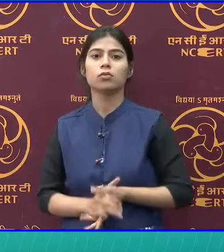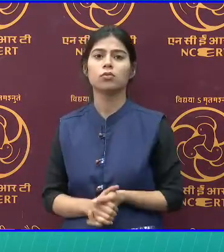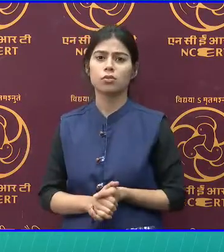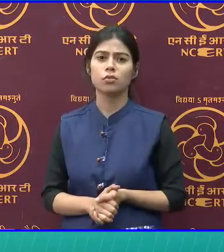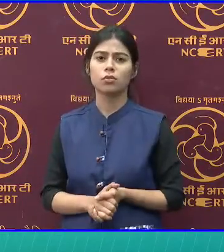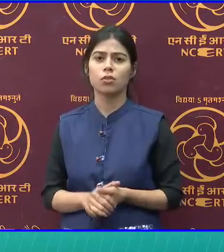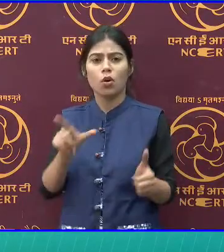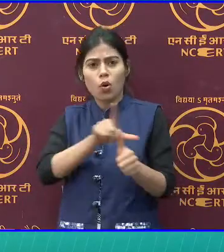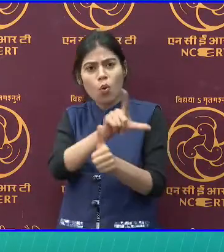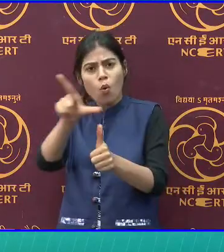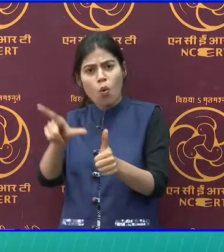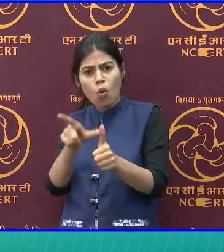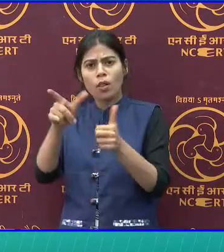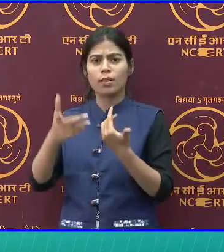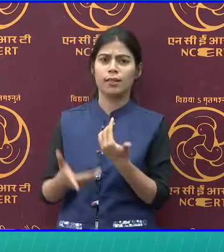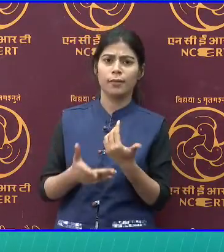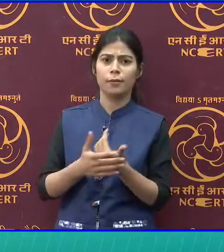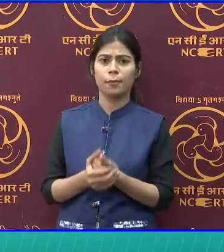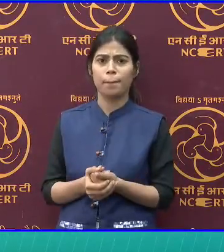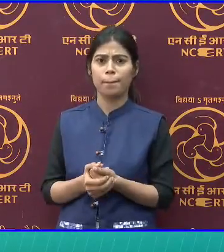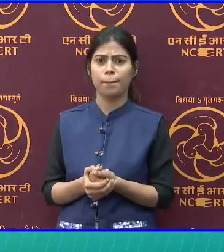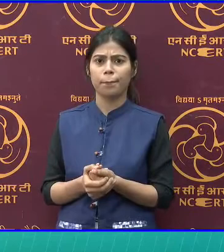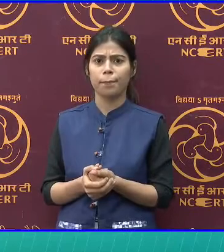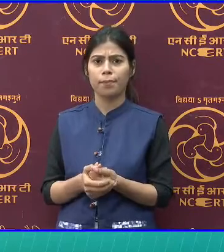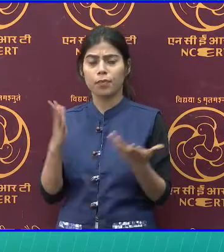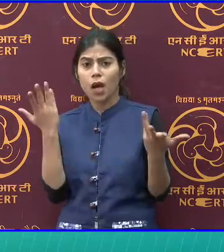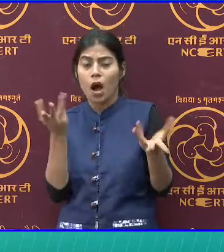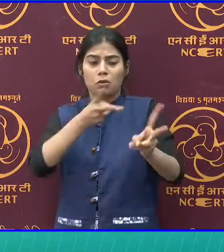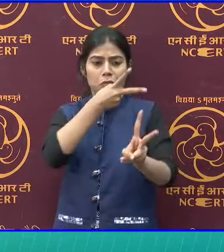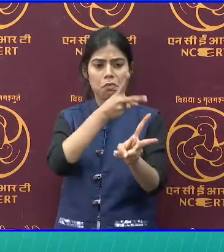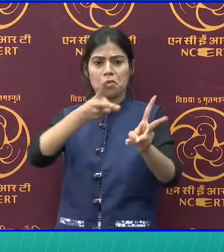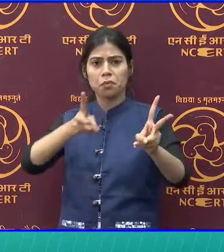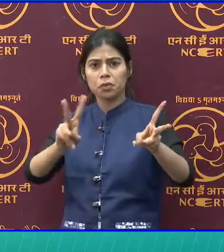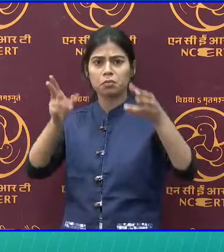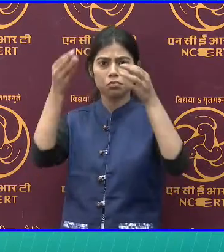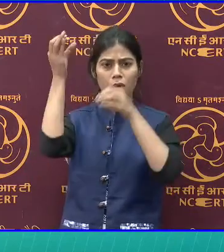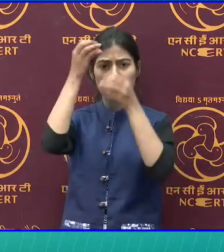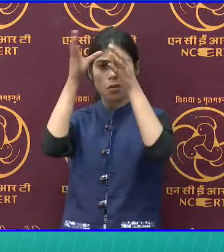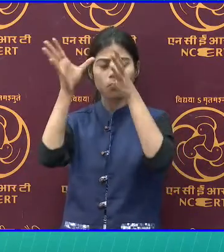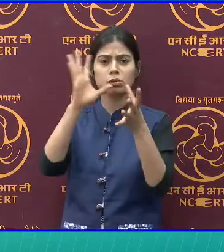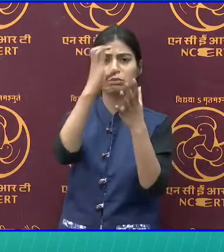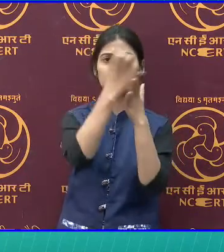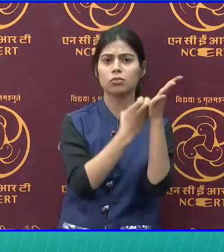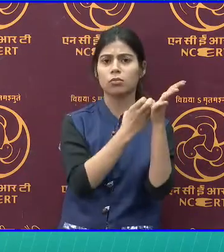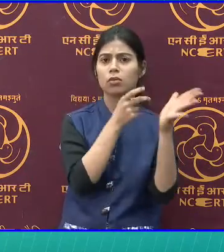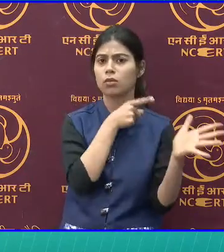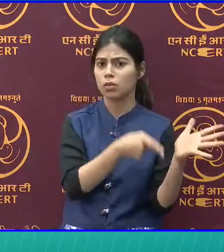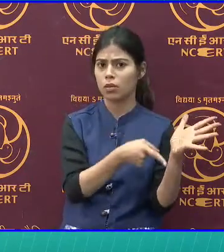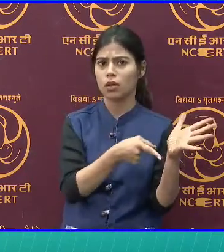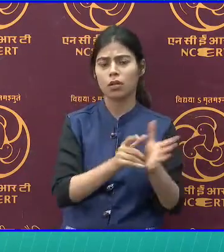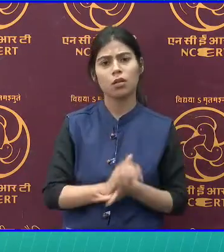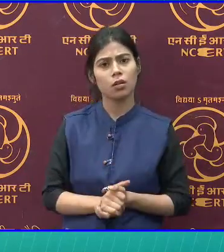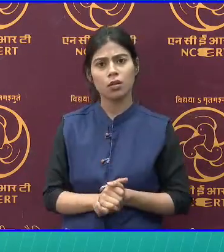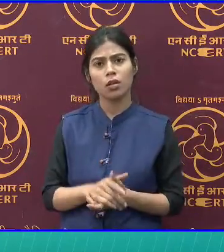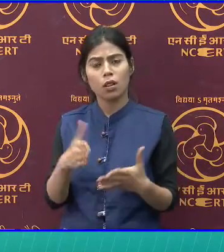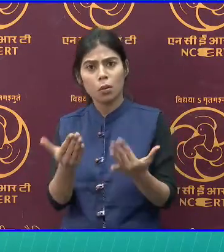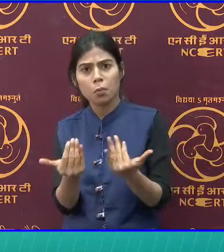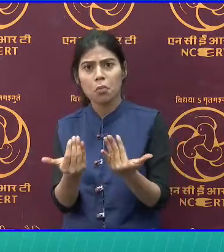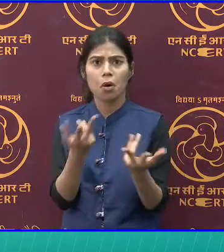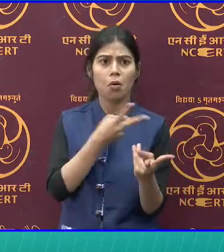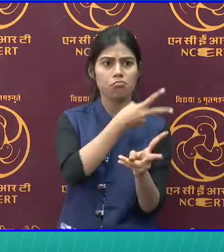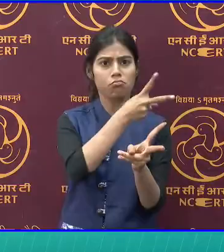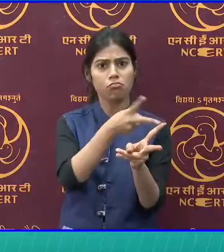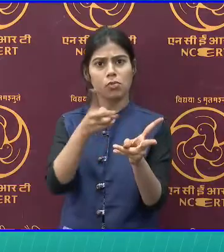knowledge. For all these purposes, children need to develop analytical abilities. This analysis skills started is available in the different parts